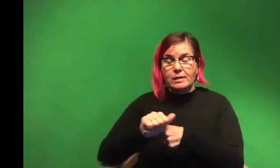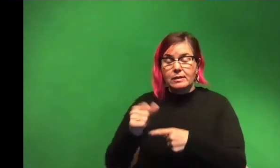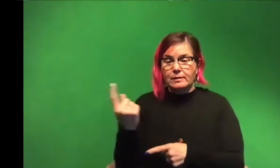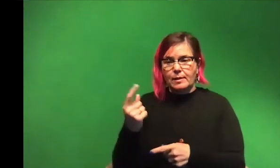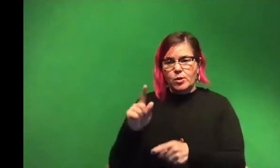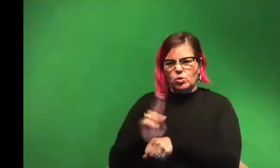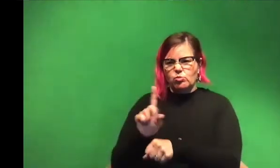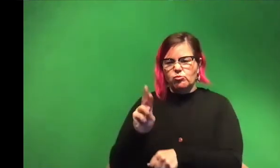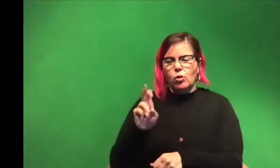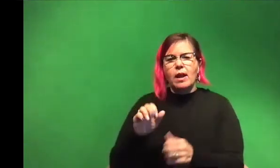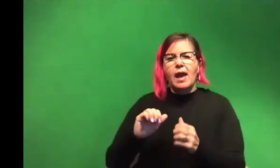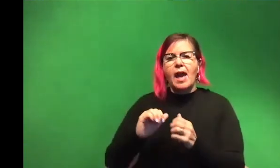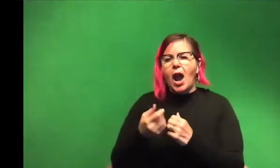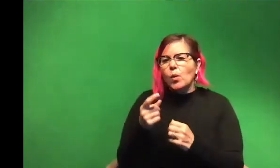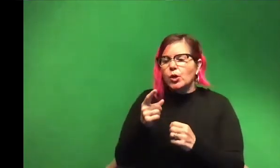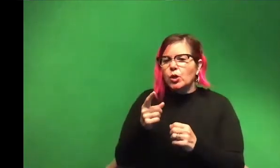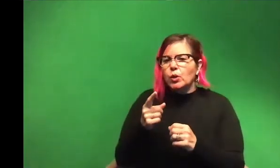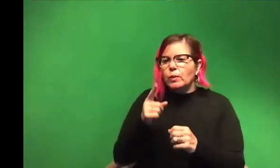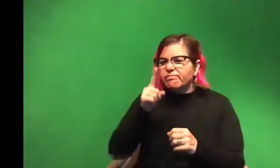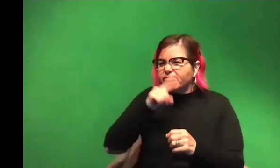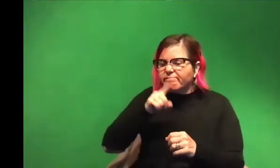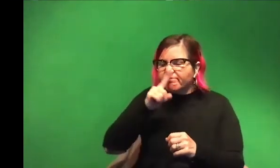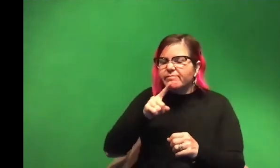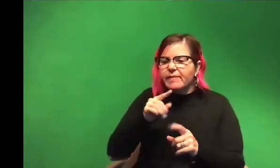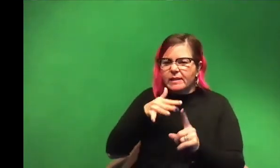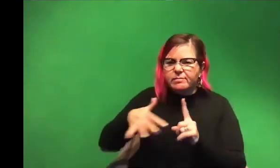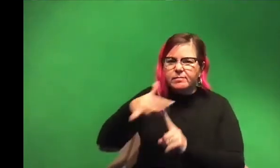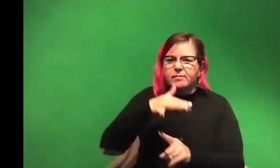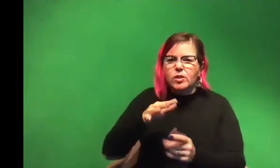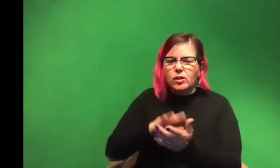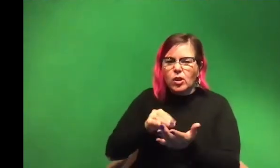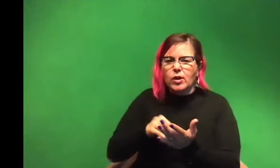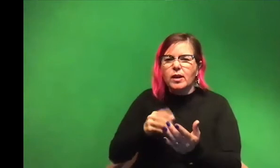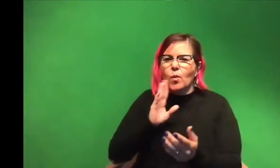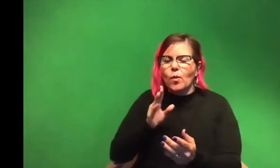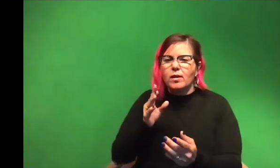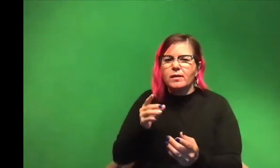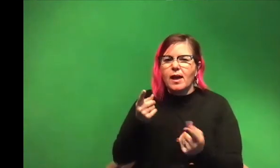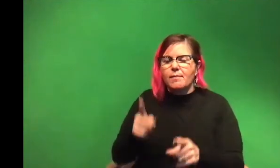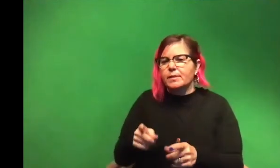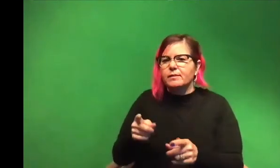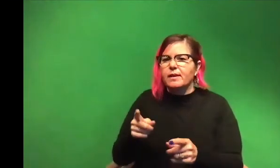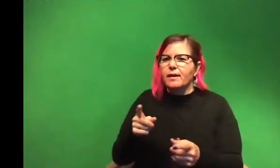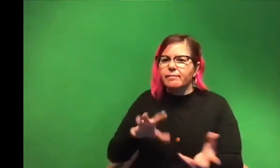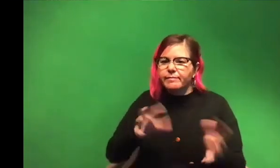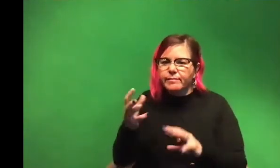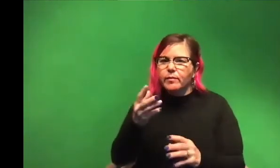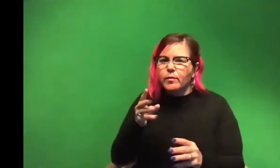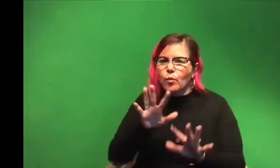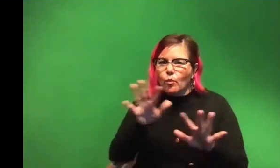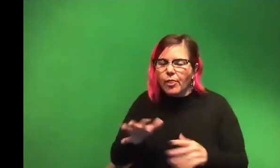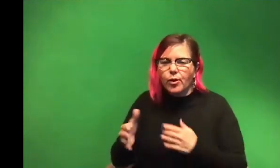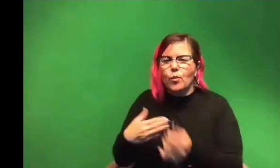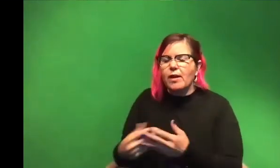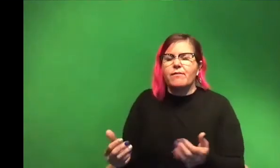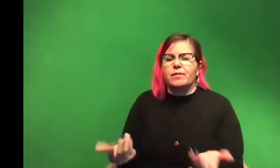how do you simulate the conditions for learning that they're going to end up experiencing, like inclement weather and all that sort of thing? Totally. So one of